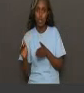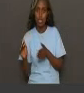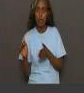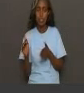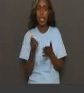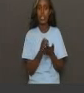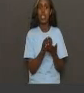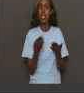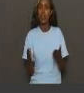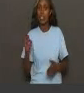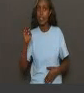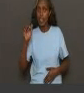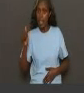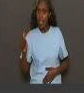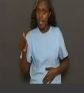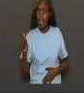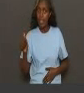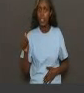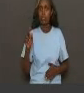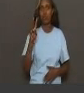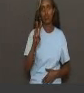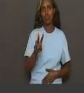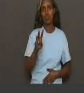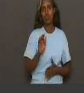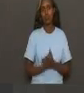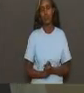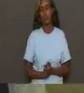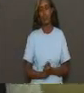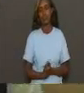in event A is 2.